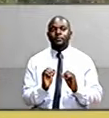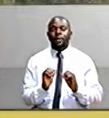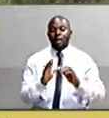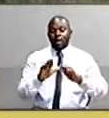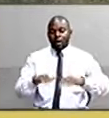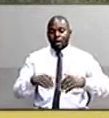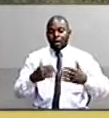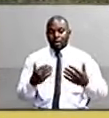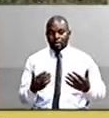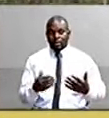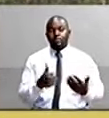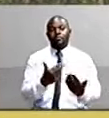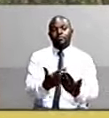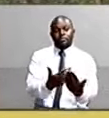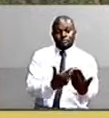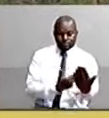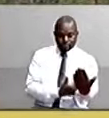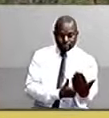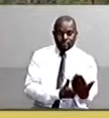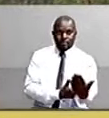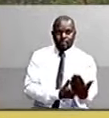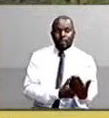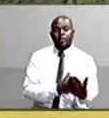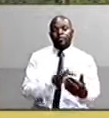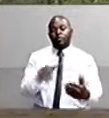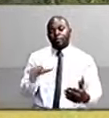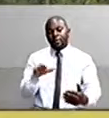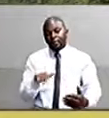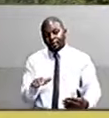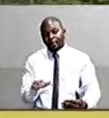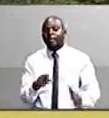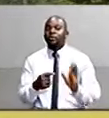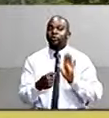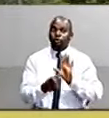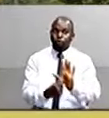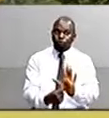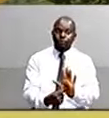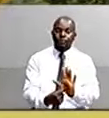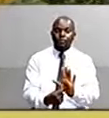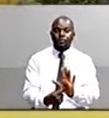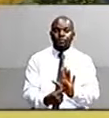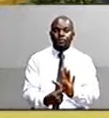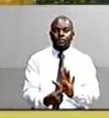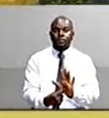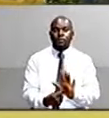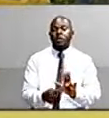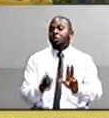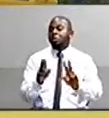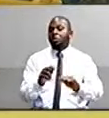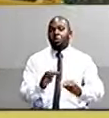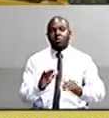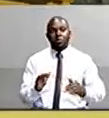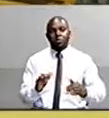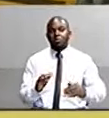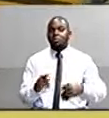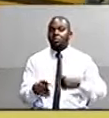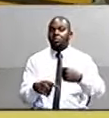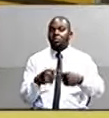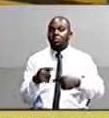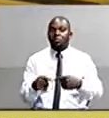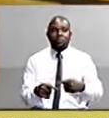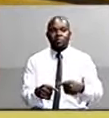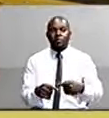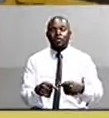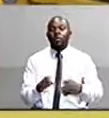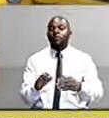However, reports coming from the area indicate no signs of any merit to make